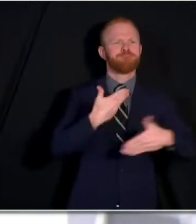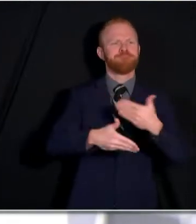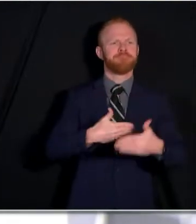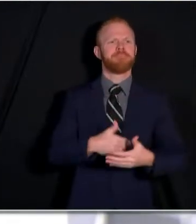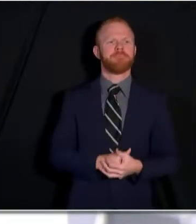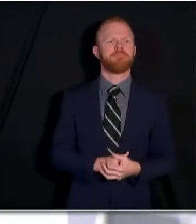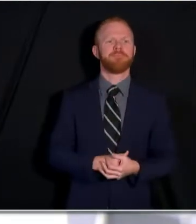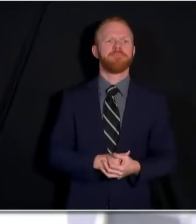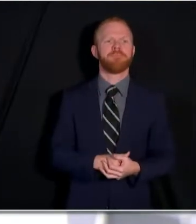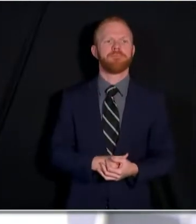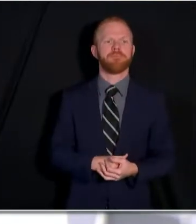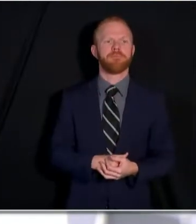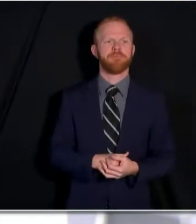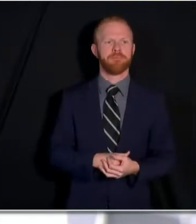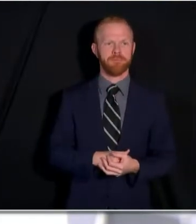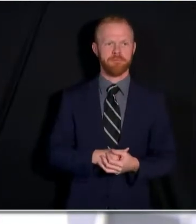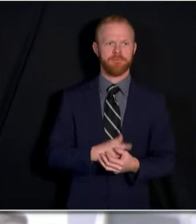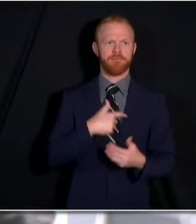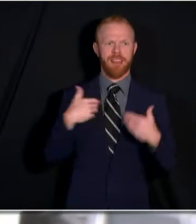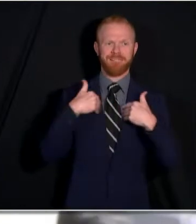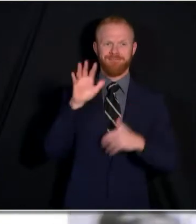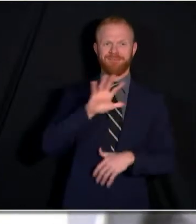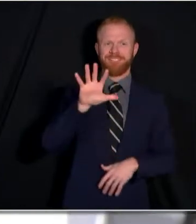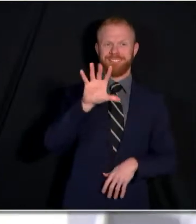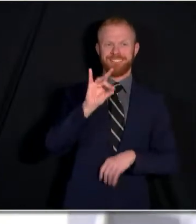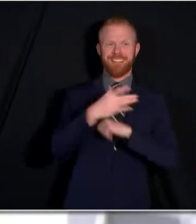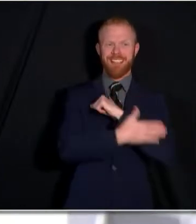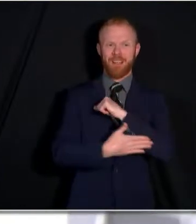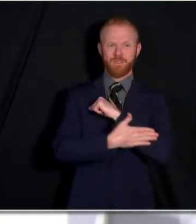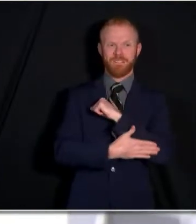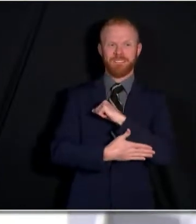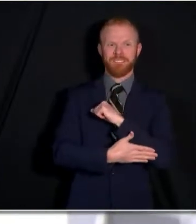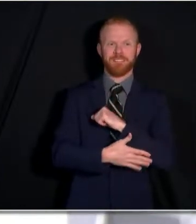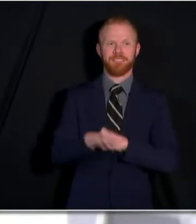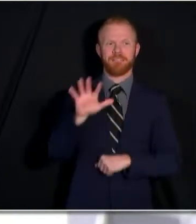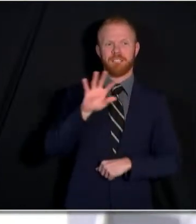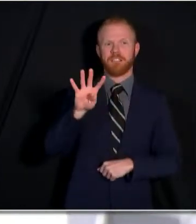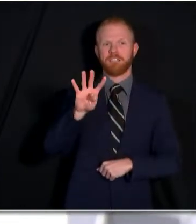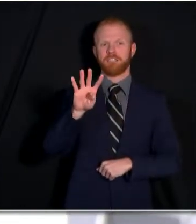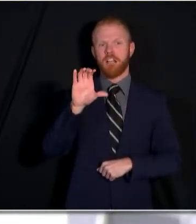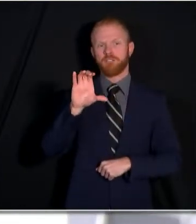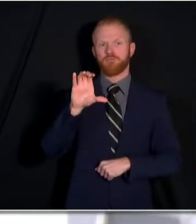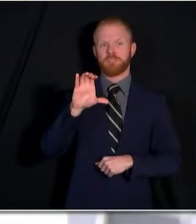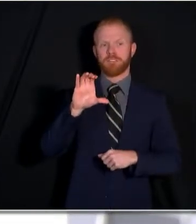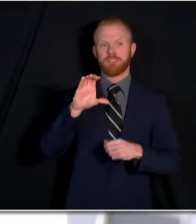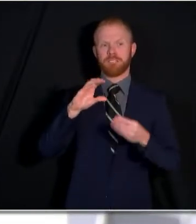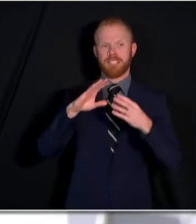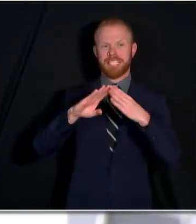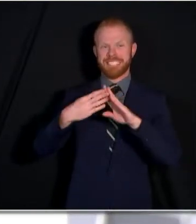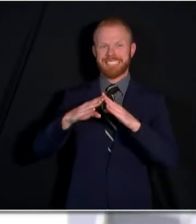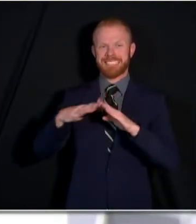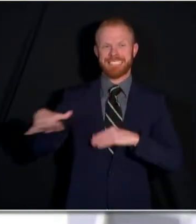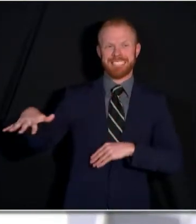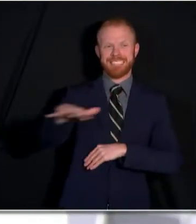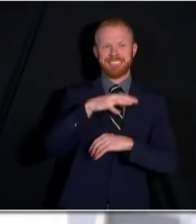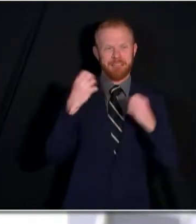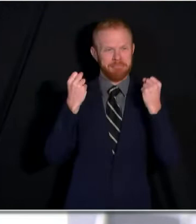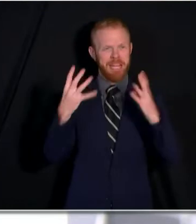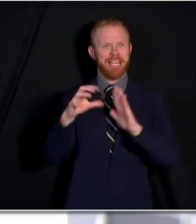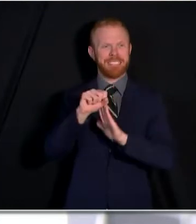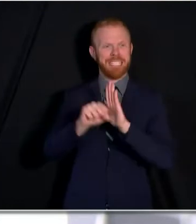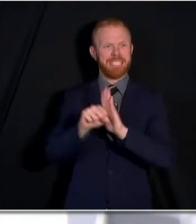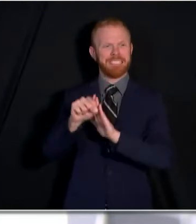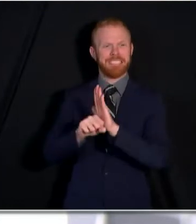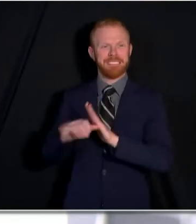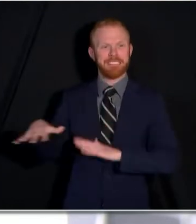body. 58 counties, 470 plus cities. Cities have issues with counties, counties with states across